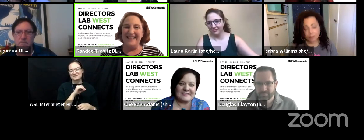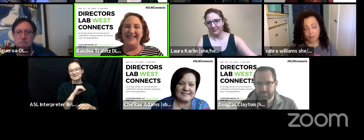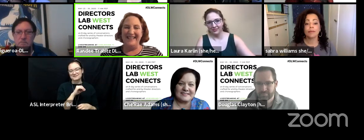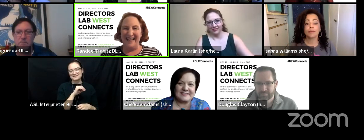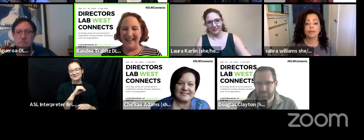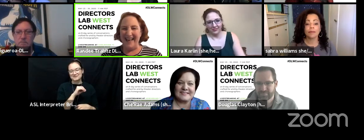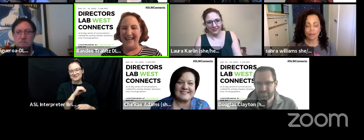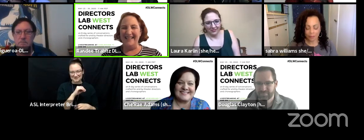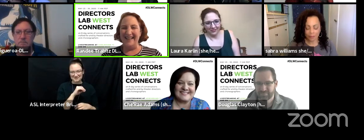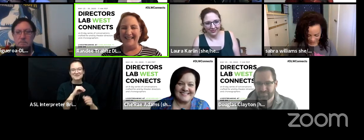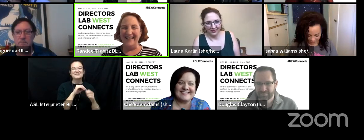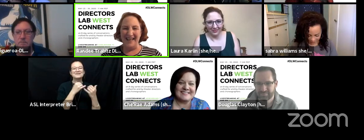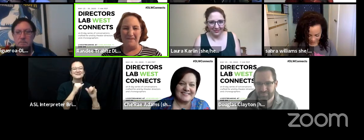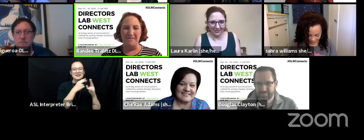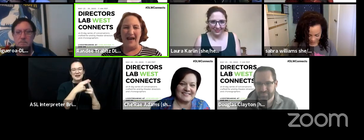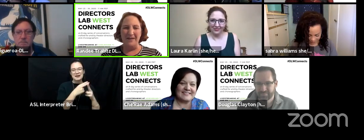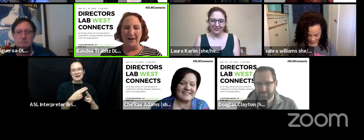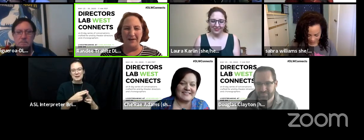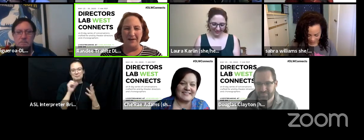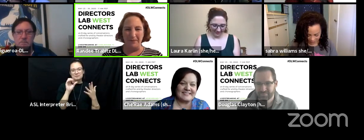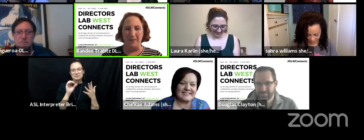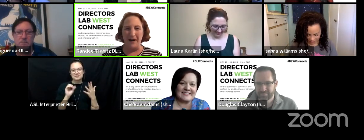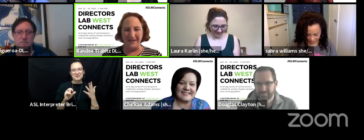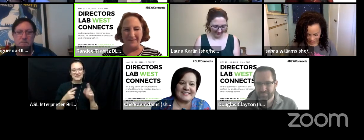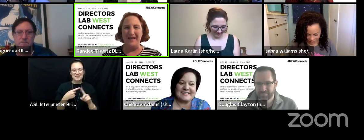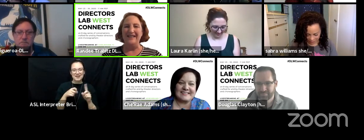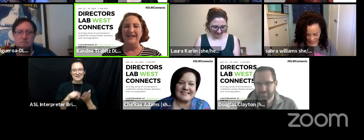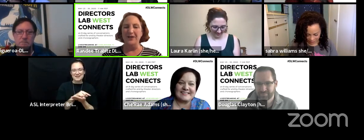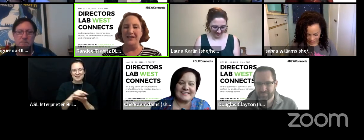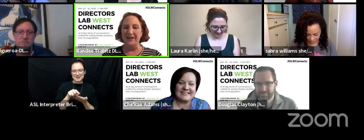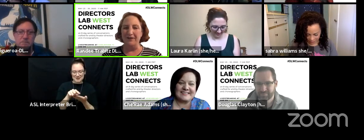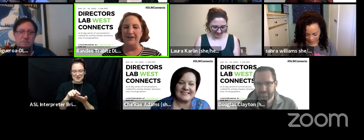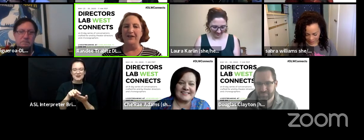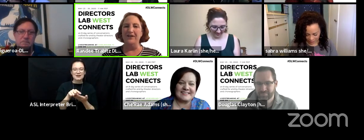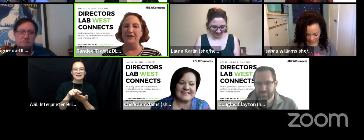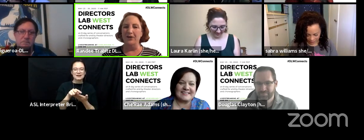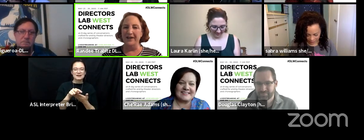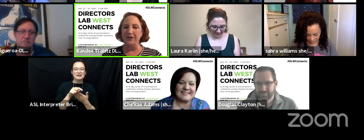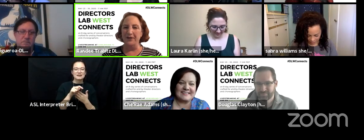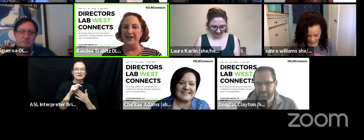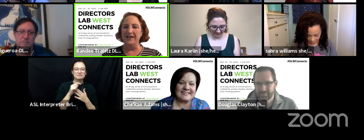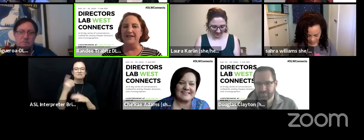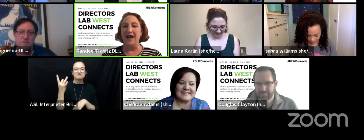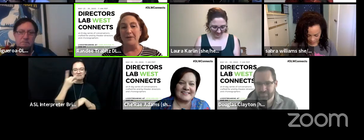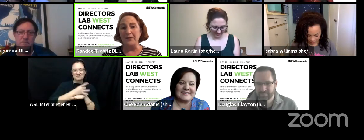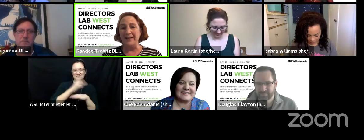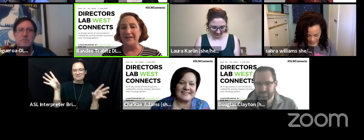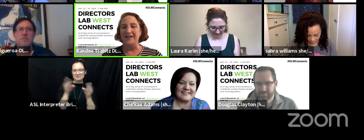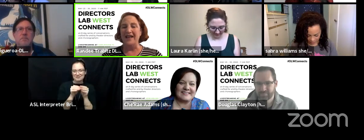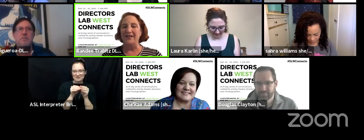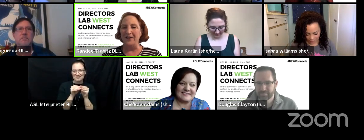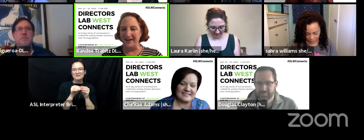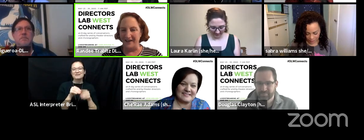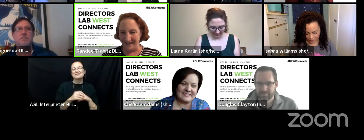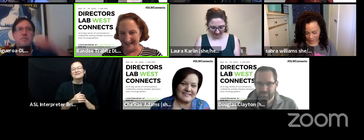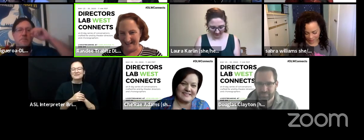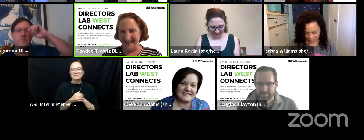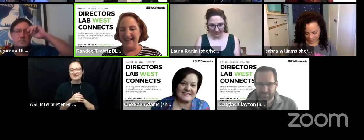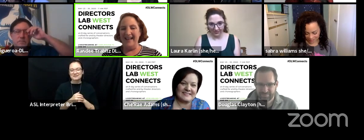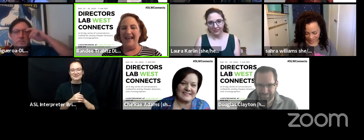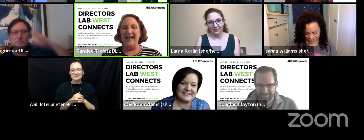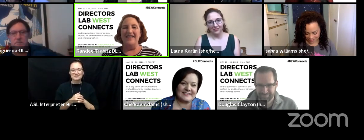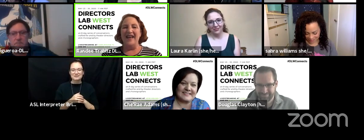Avivit Shaked, Scarlett Kim, Maddie Barber, Bachelman, Luis Alfaro, Lori Woolery, Sabra Williams, and Laura